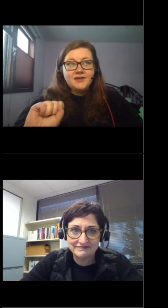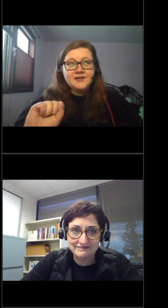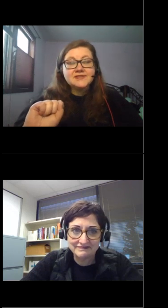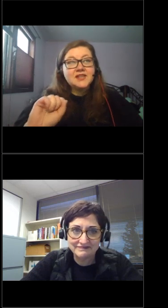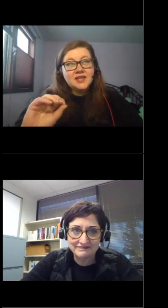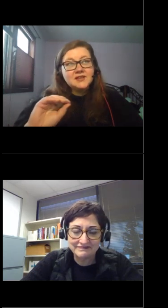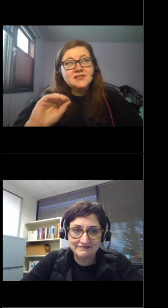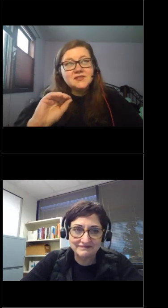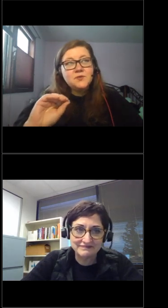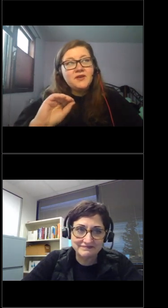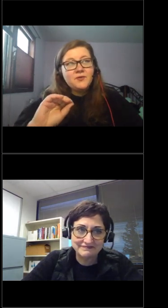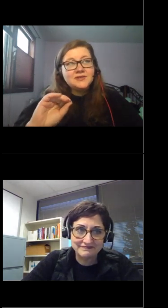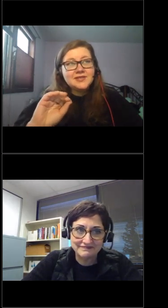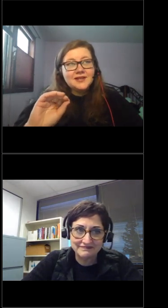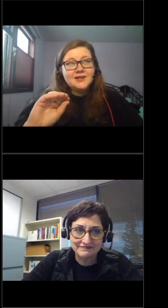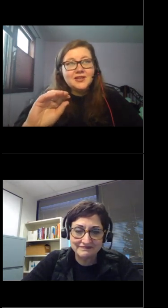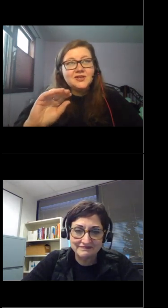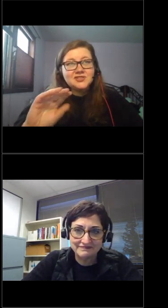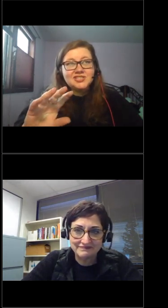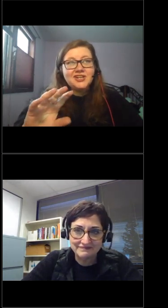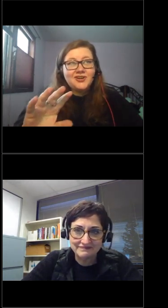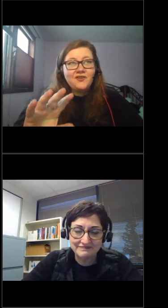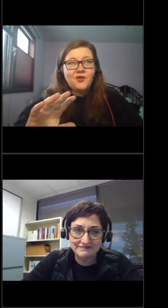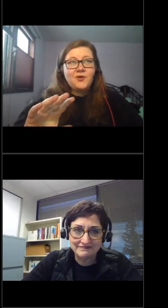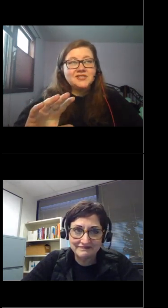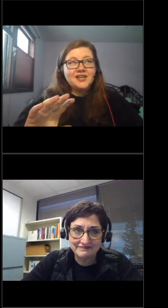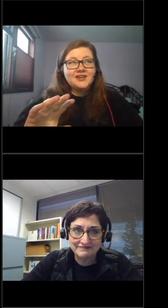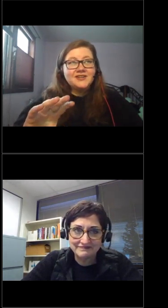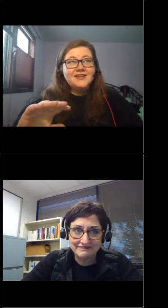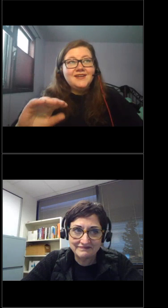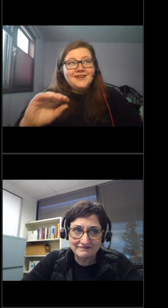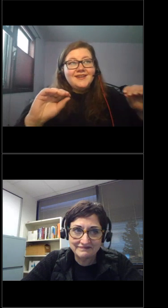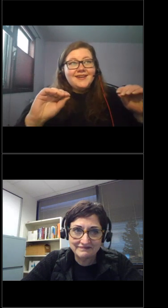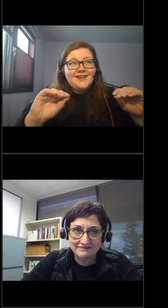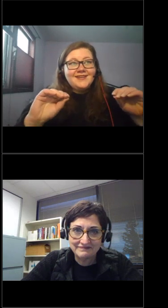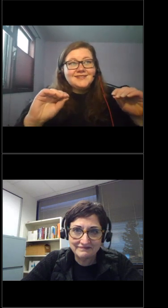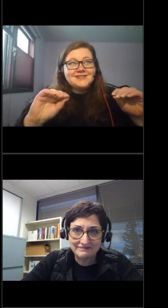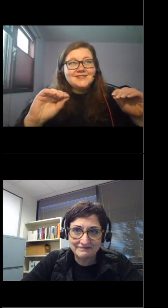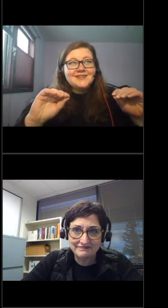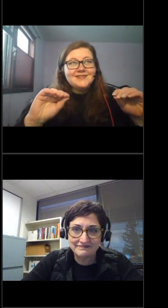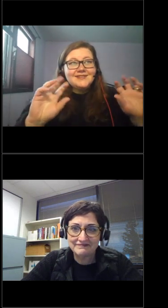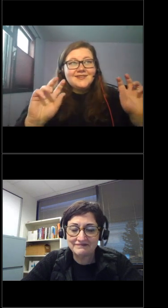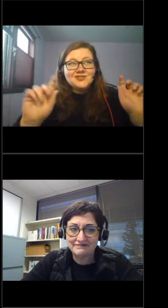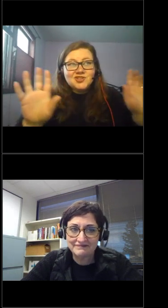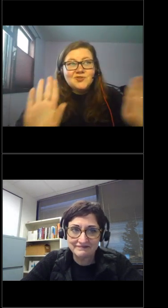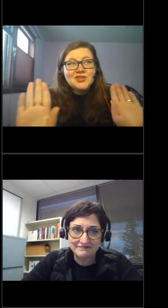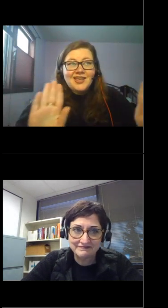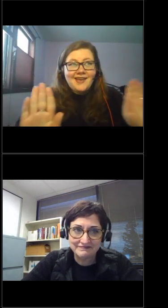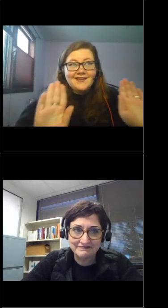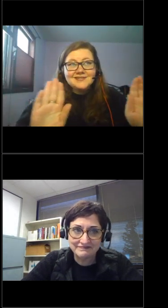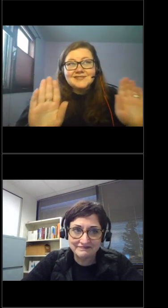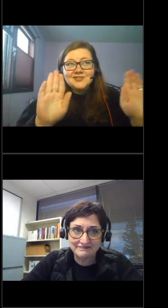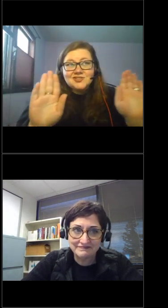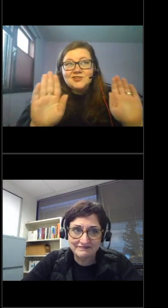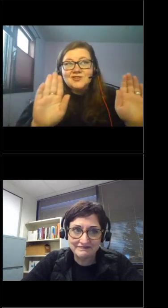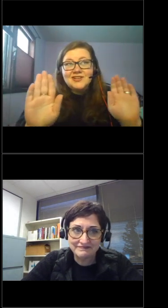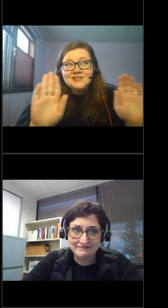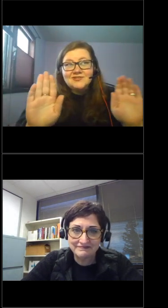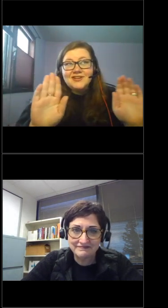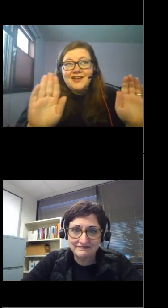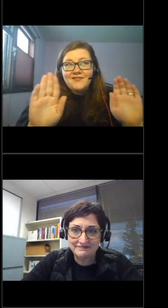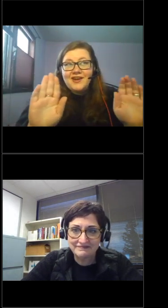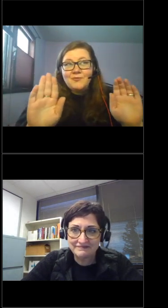either, because I think this is where everyone's getting a little steered off course here. It's two things. There's two